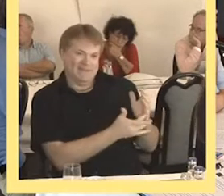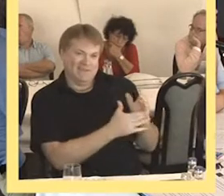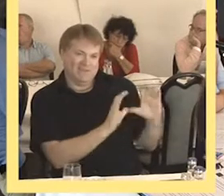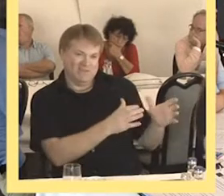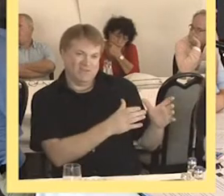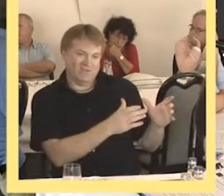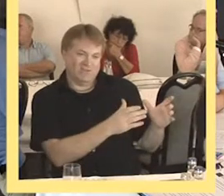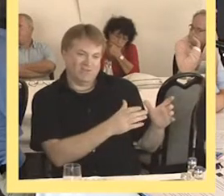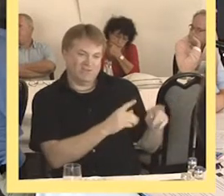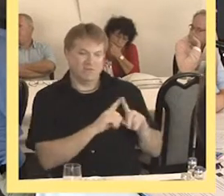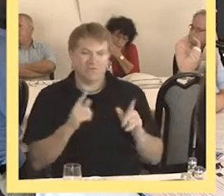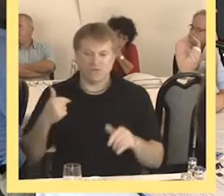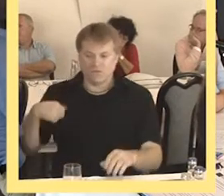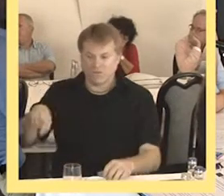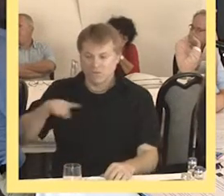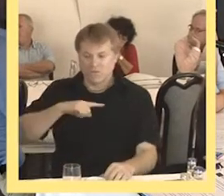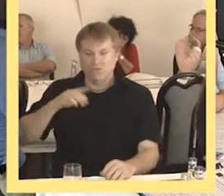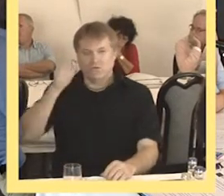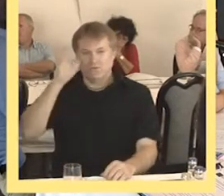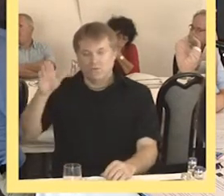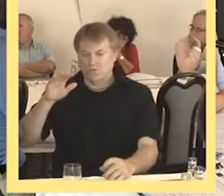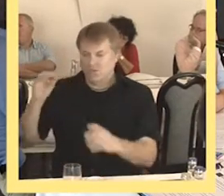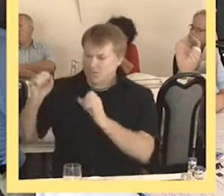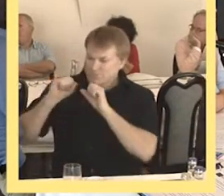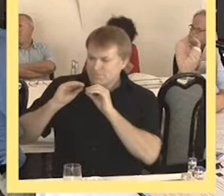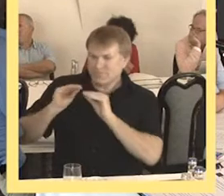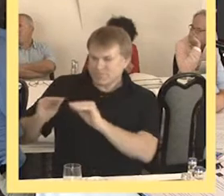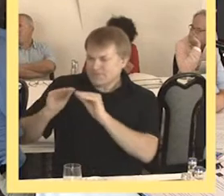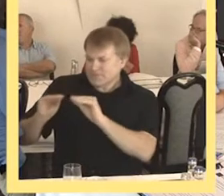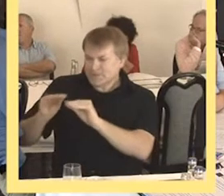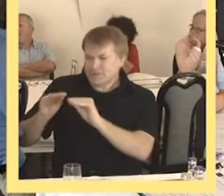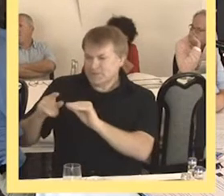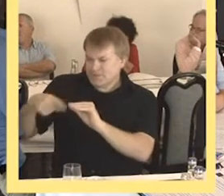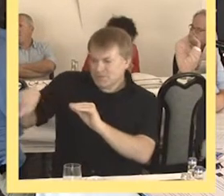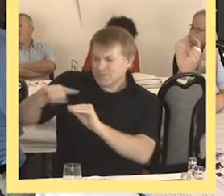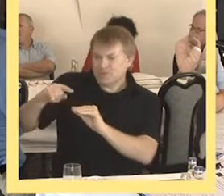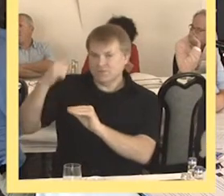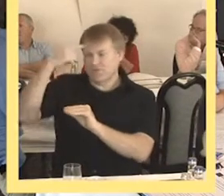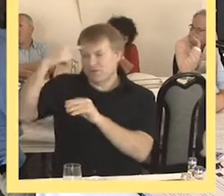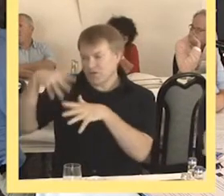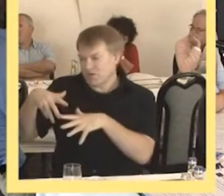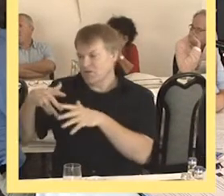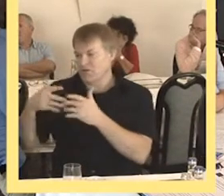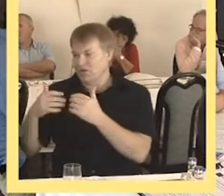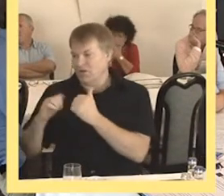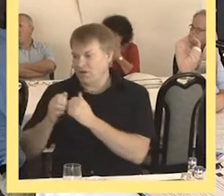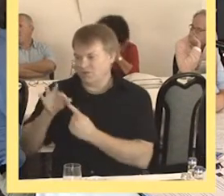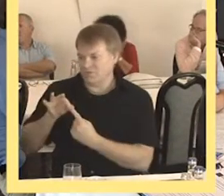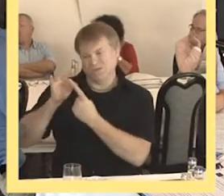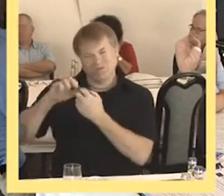these pilot trainings next year to give an impression, what do we want to teach about this very special